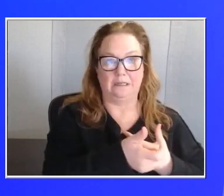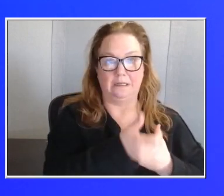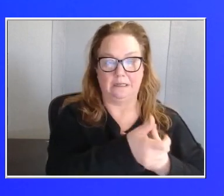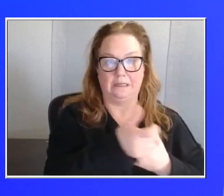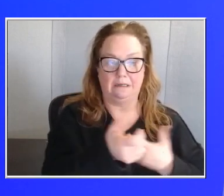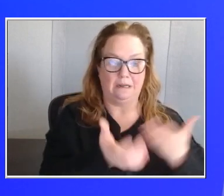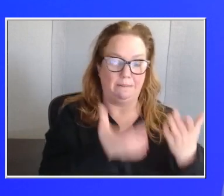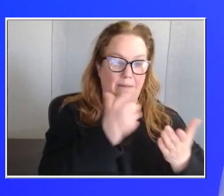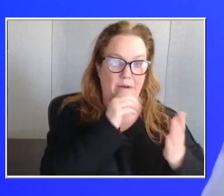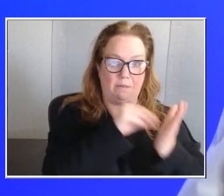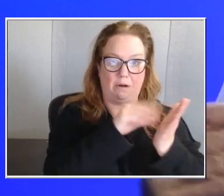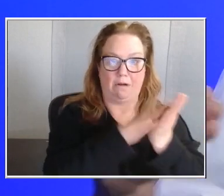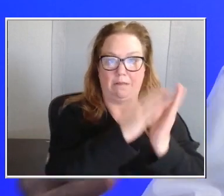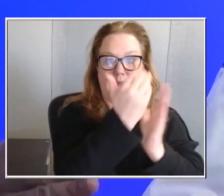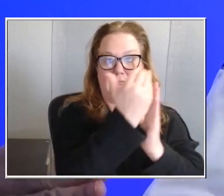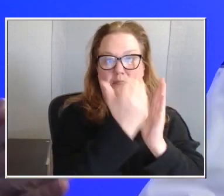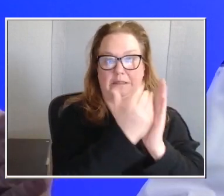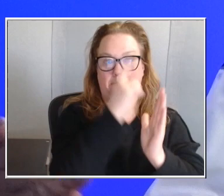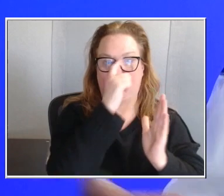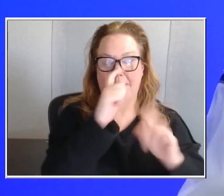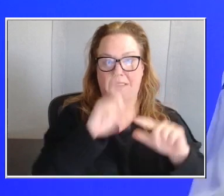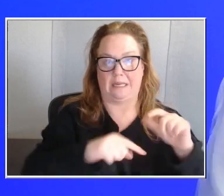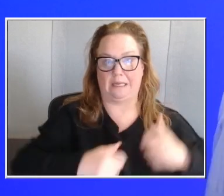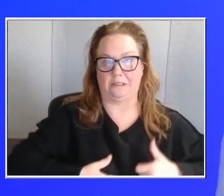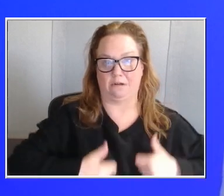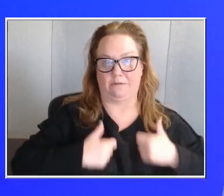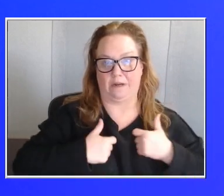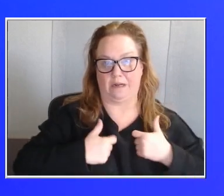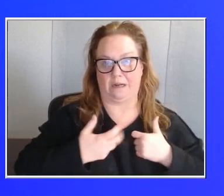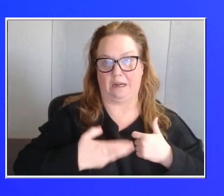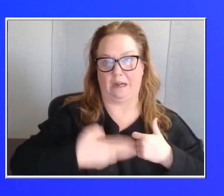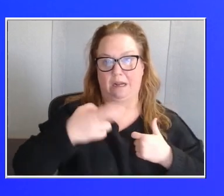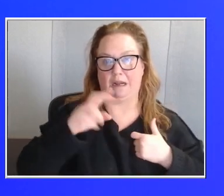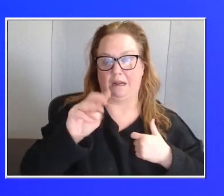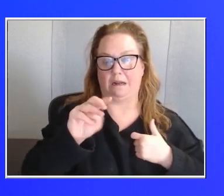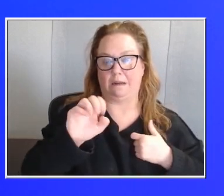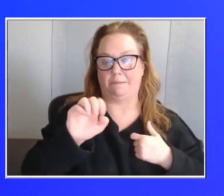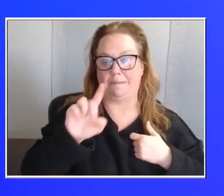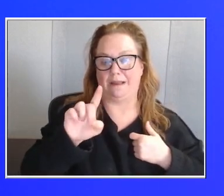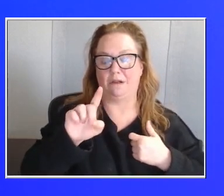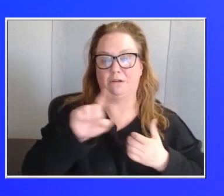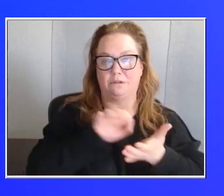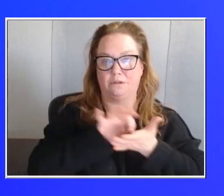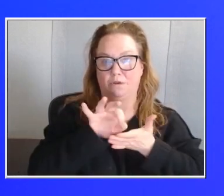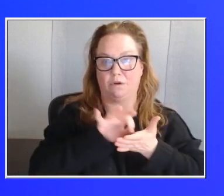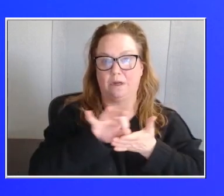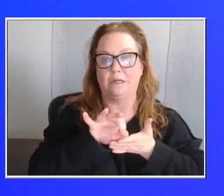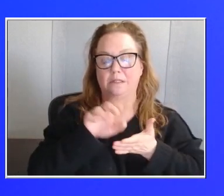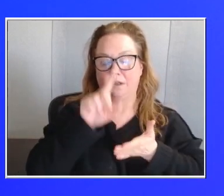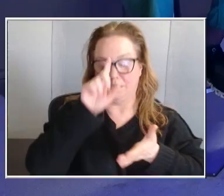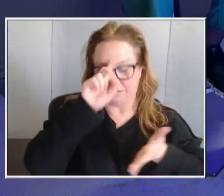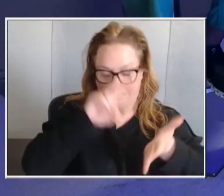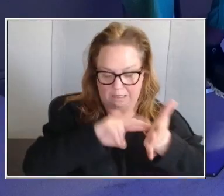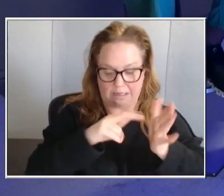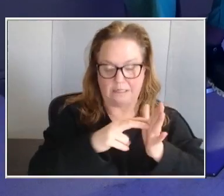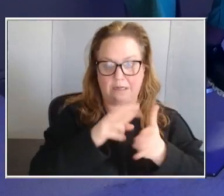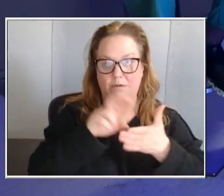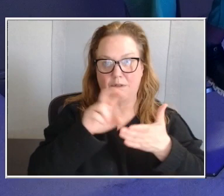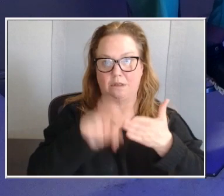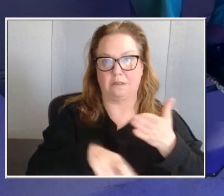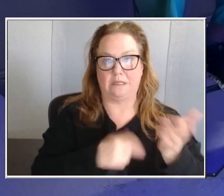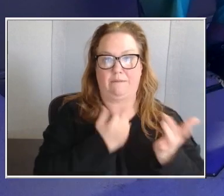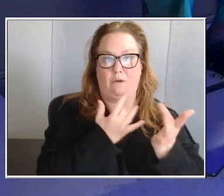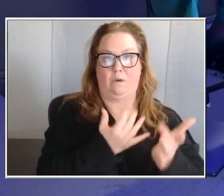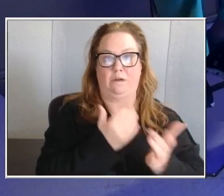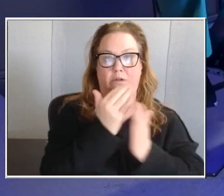not list them because we know they won't be able to survive a high Meld score. And I think there's really unintended consequences of this whole process. So if you wait too long, your